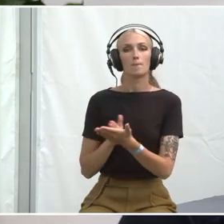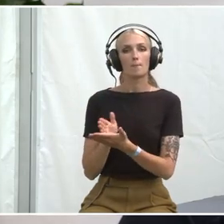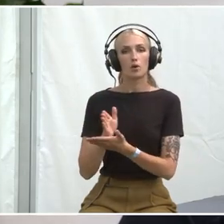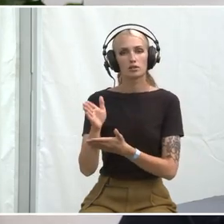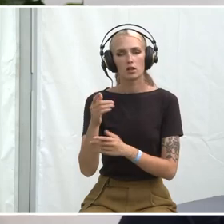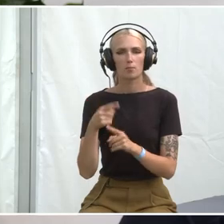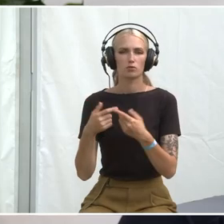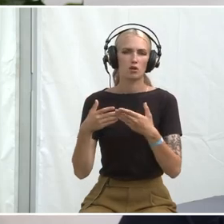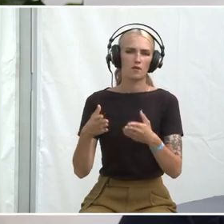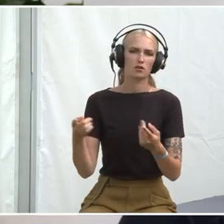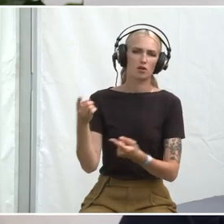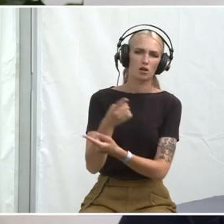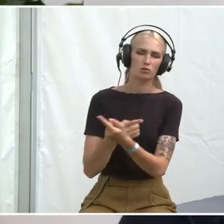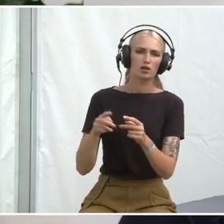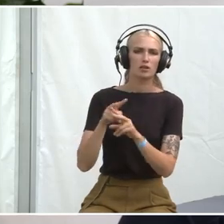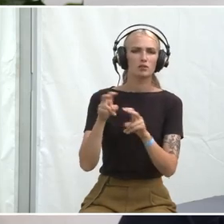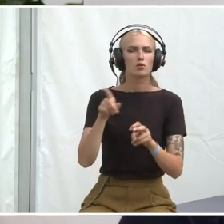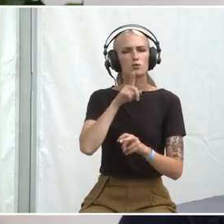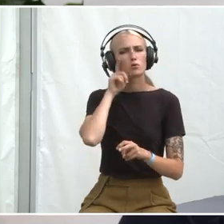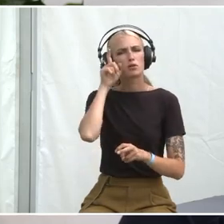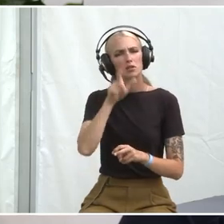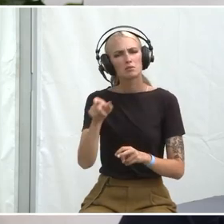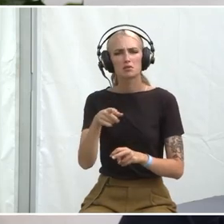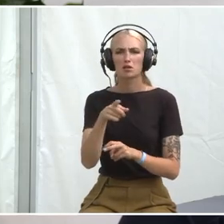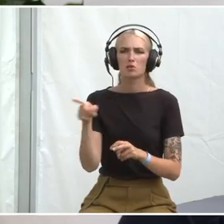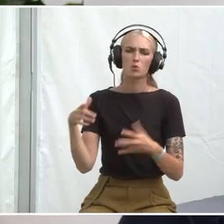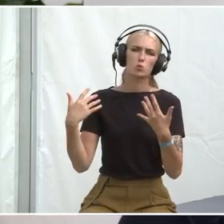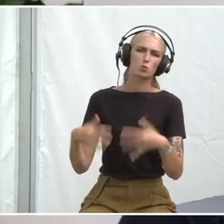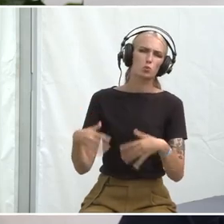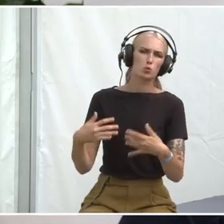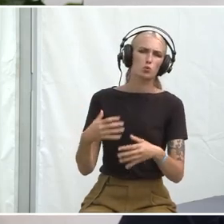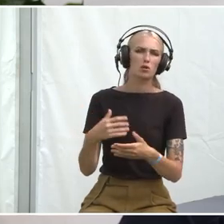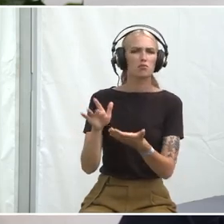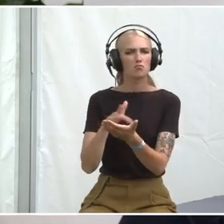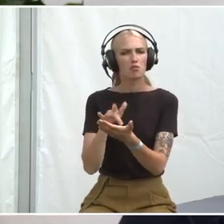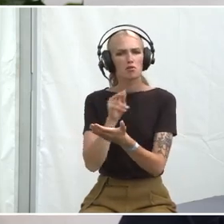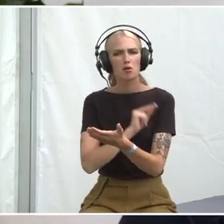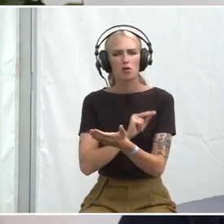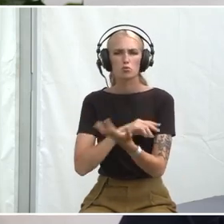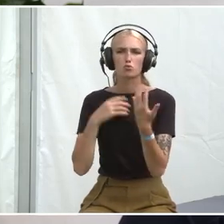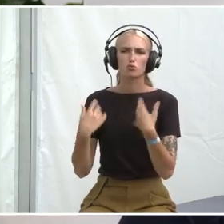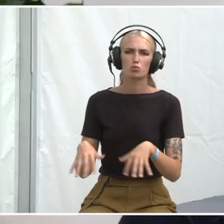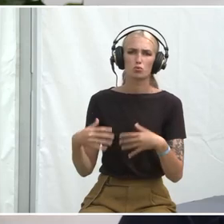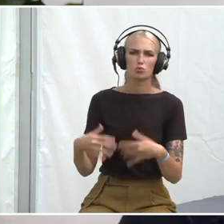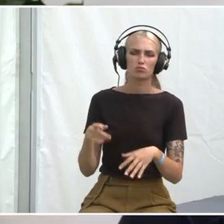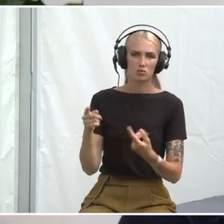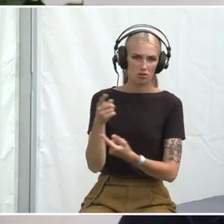debate around young people, around their thriving, their social media use, etc., is quite